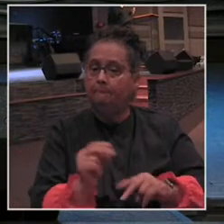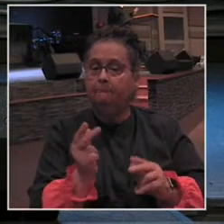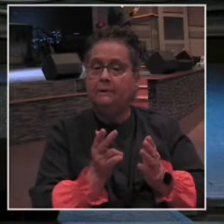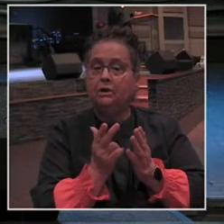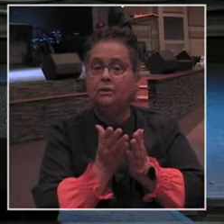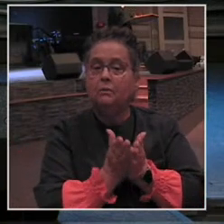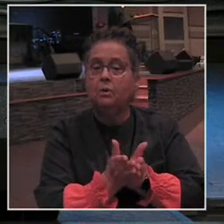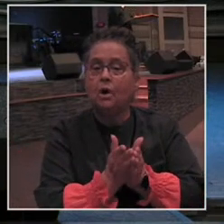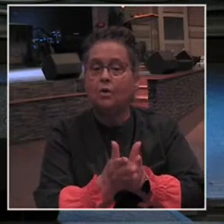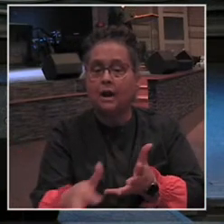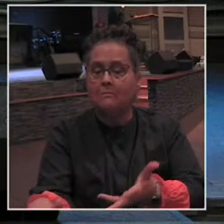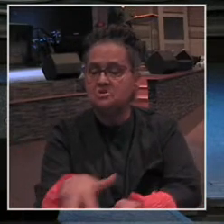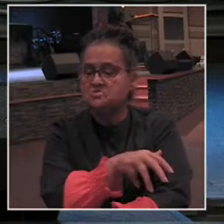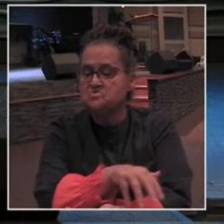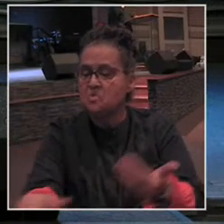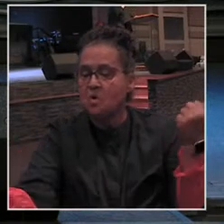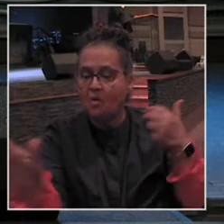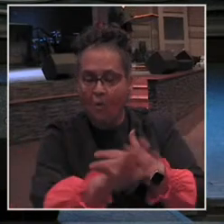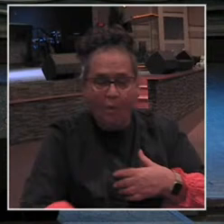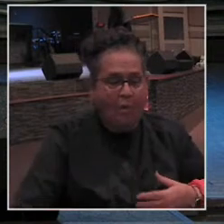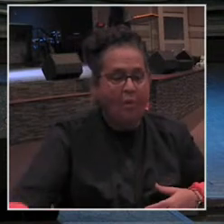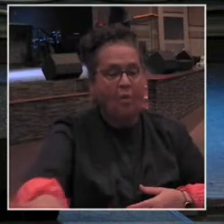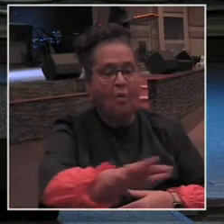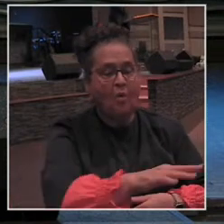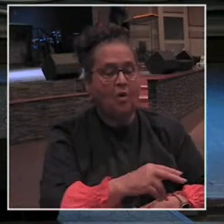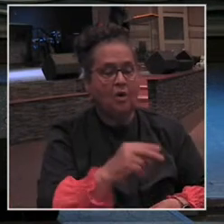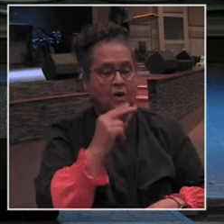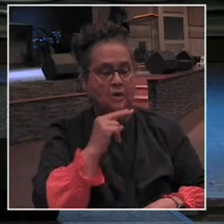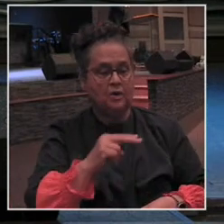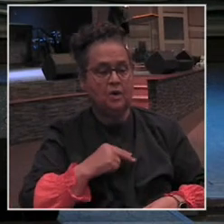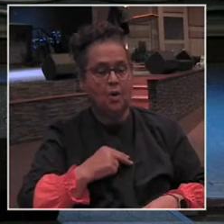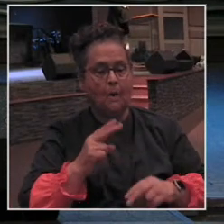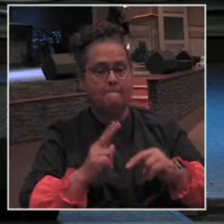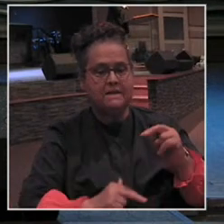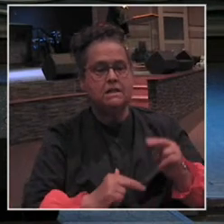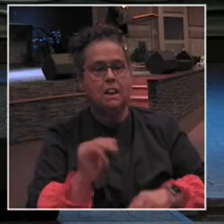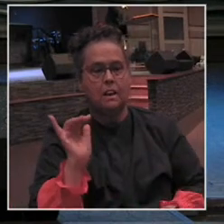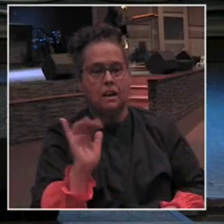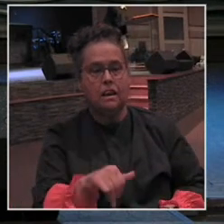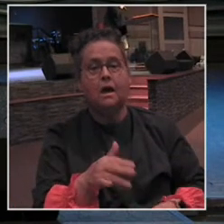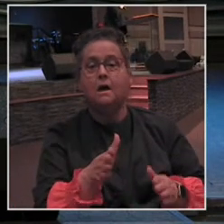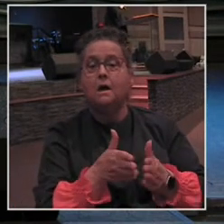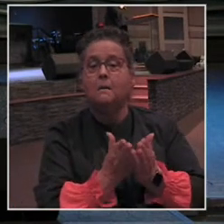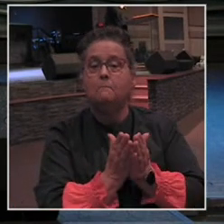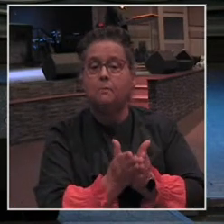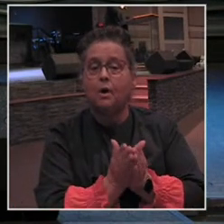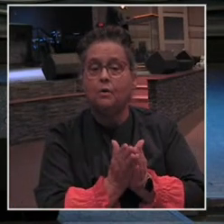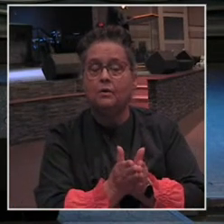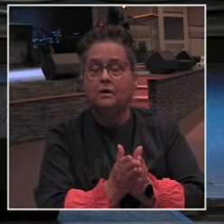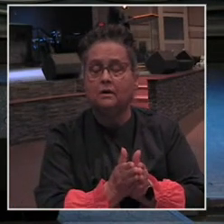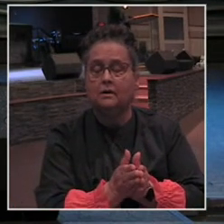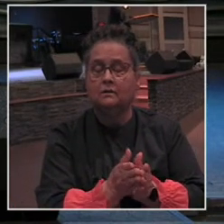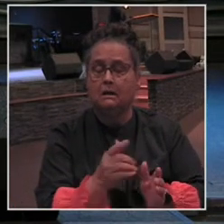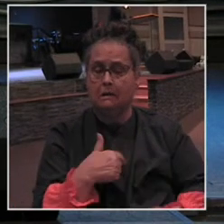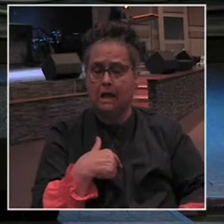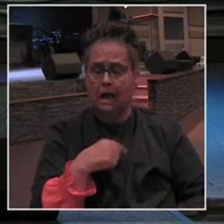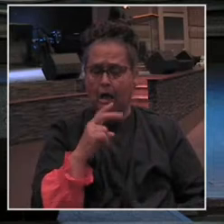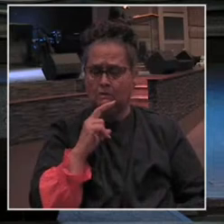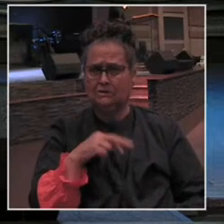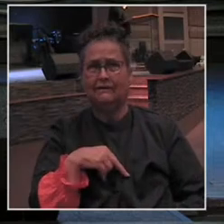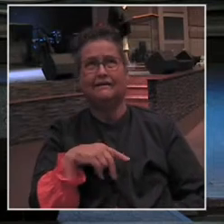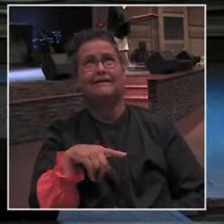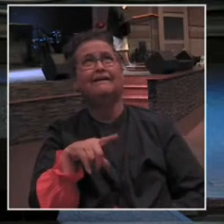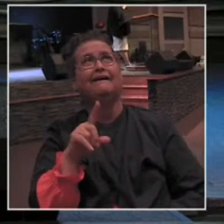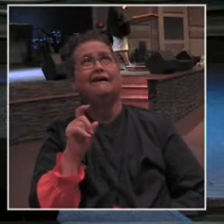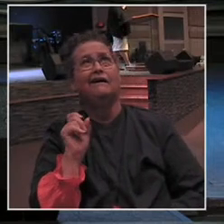I'm wiping away creation. Noah, build a boat." I'm sure if I was Noah, I would be